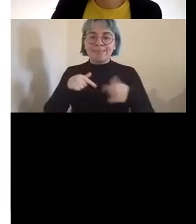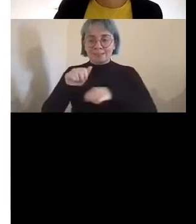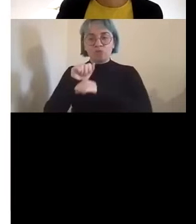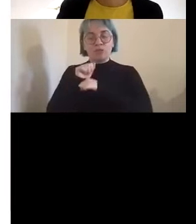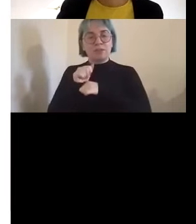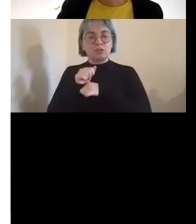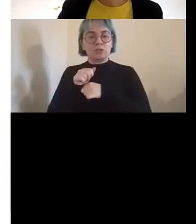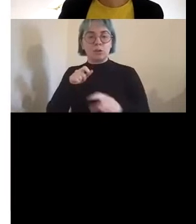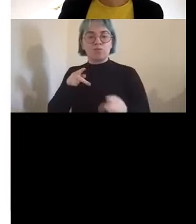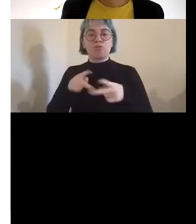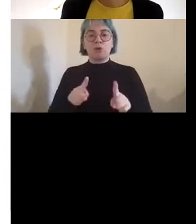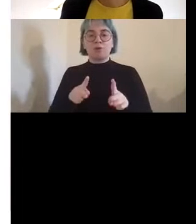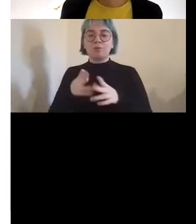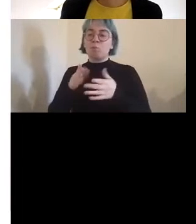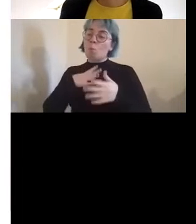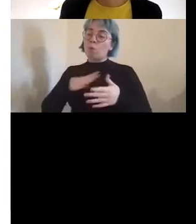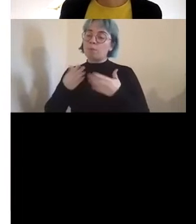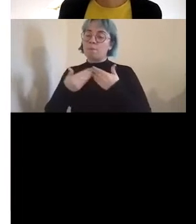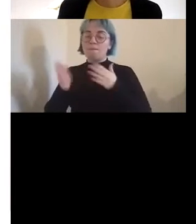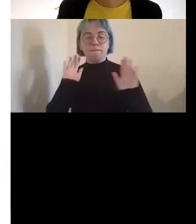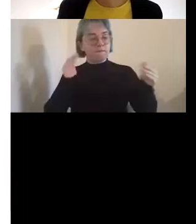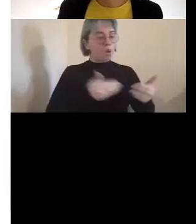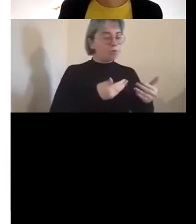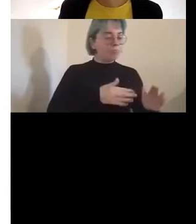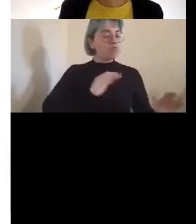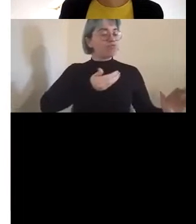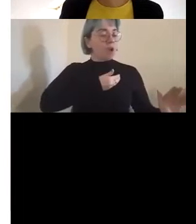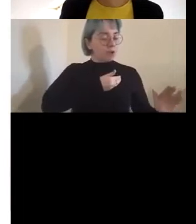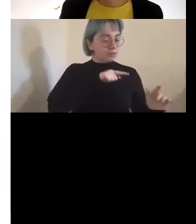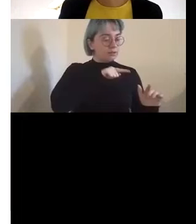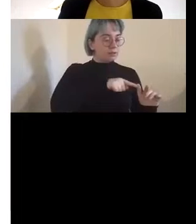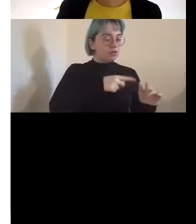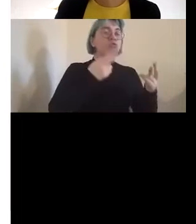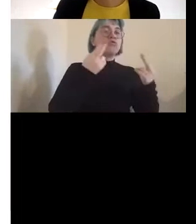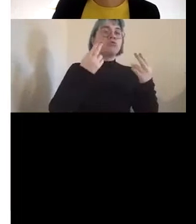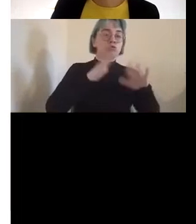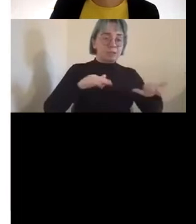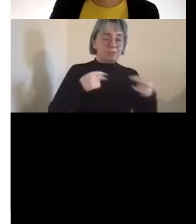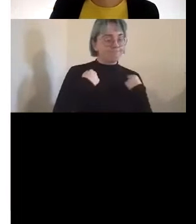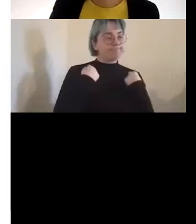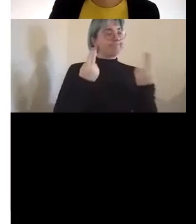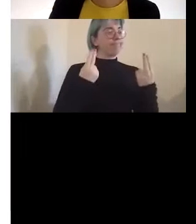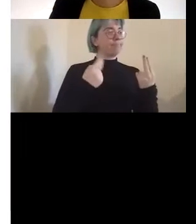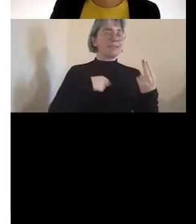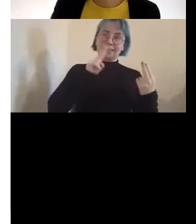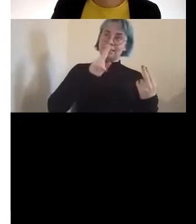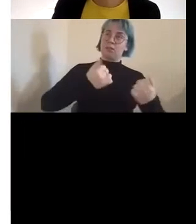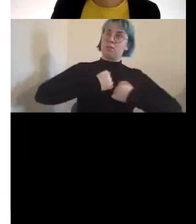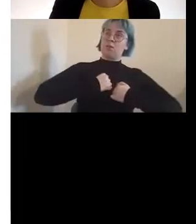approach, and moving towards like a rights-based approach, where the children are seen as rights holders,